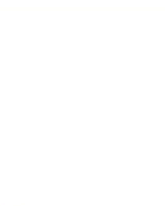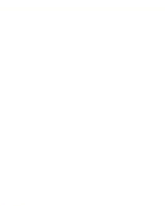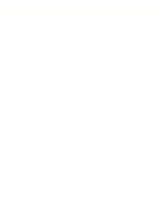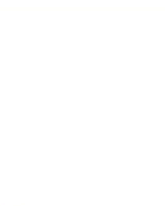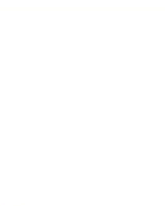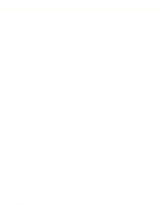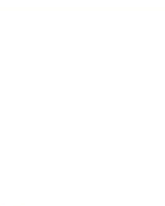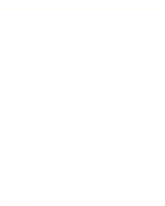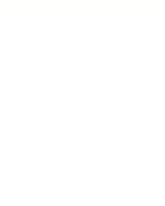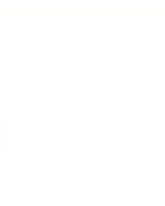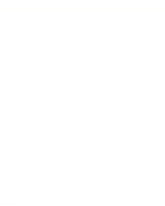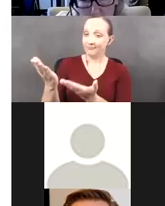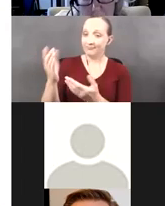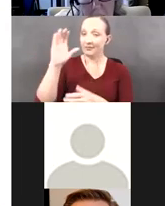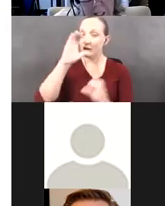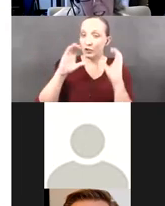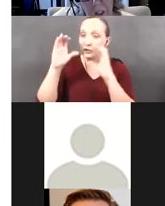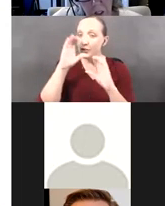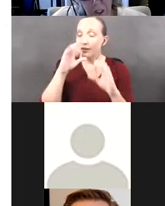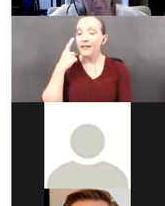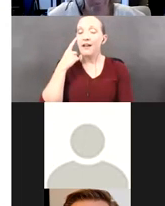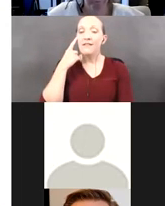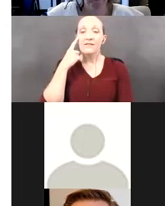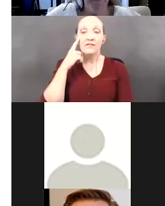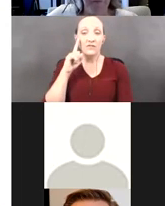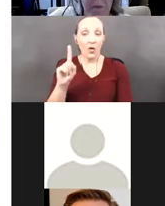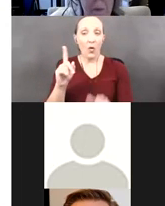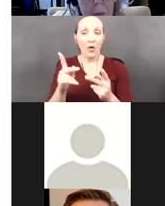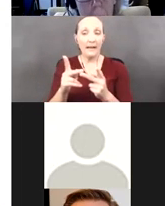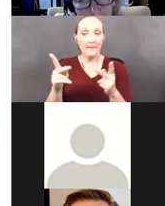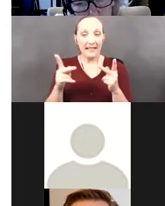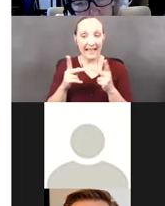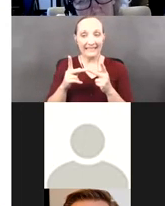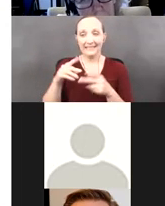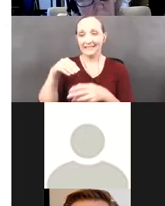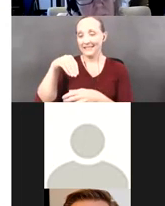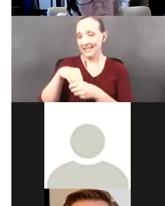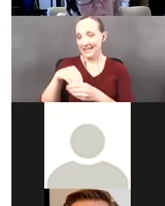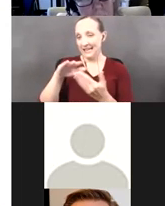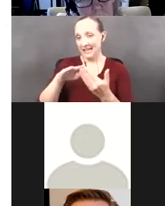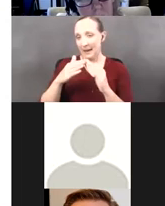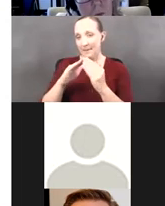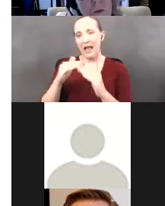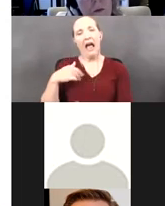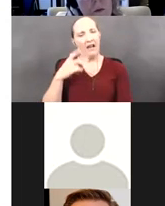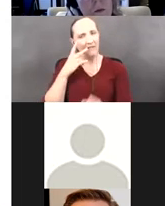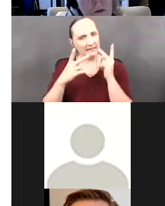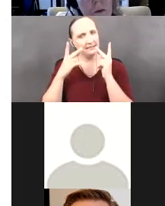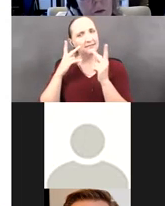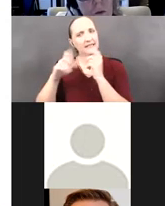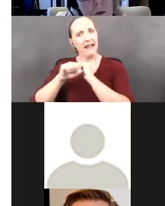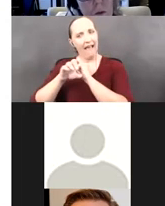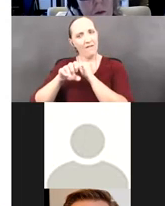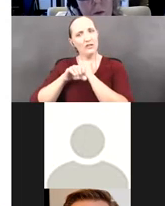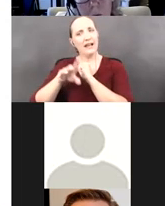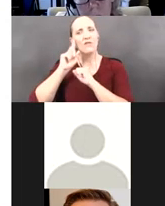for yo buscaría places within the community. lugares I know I've seen dentro de la comunidad. advertisements Yo for sé different que tutoring